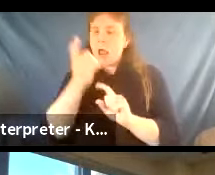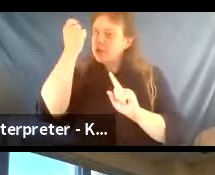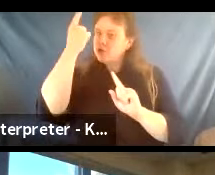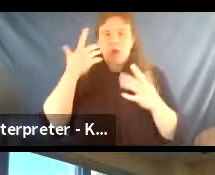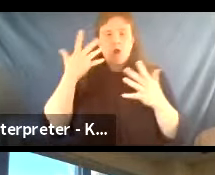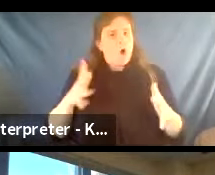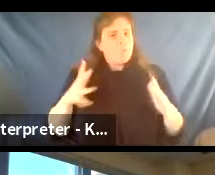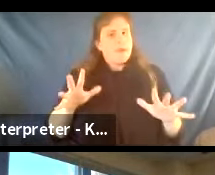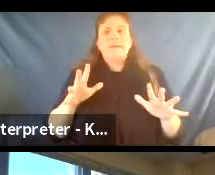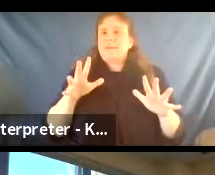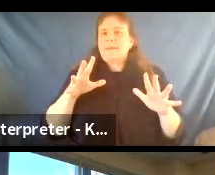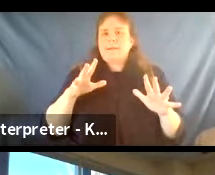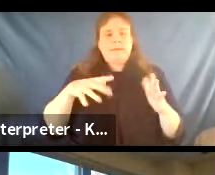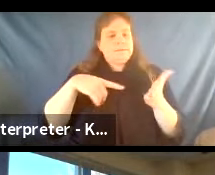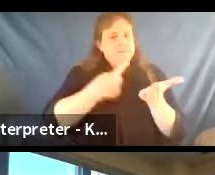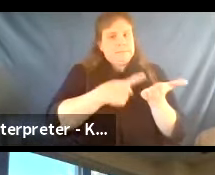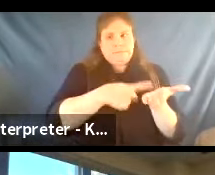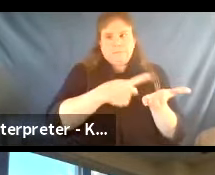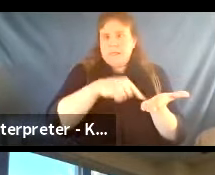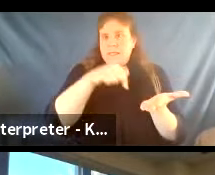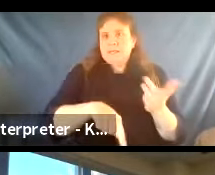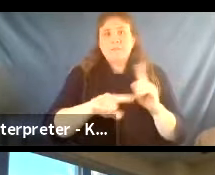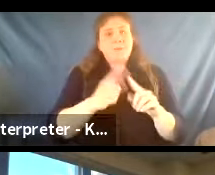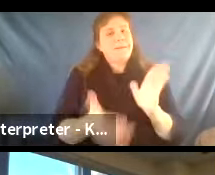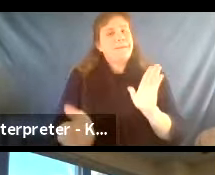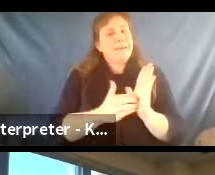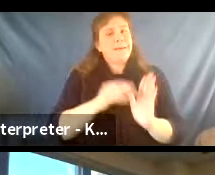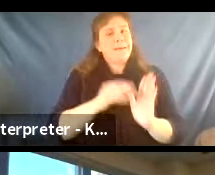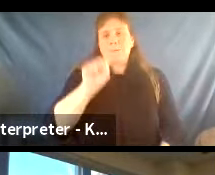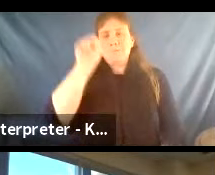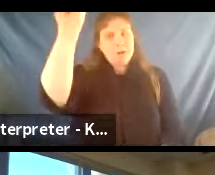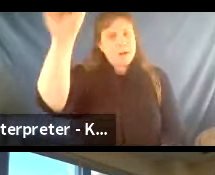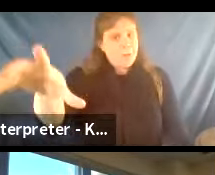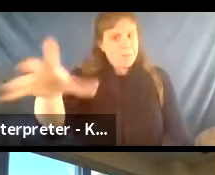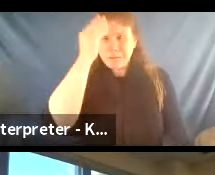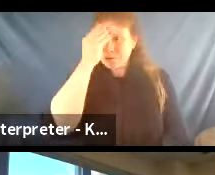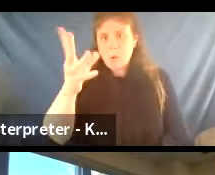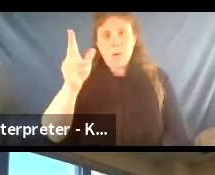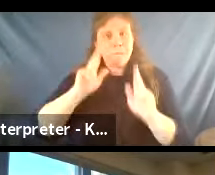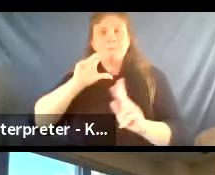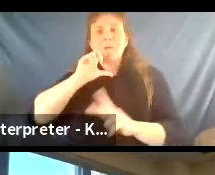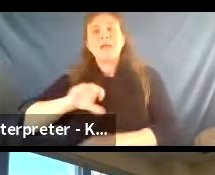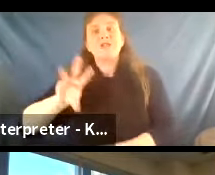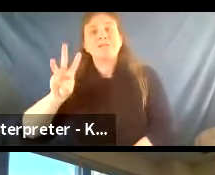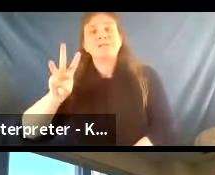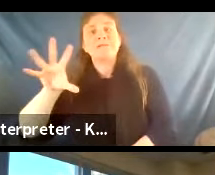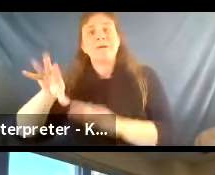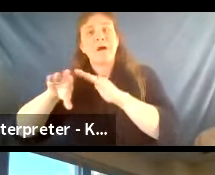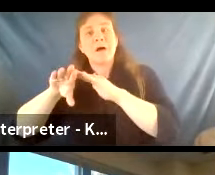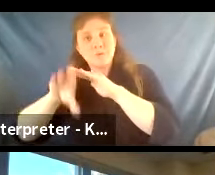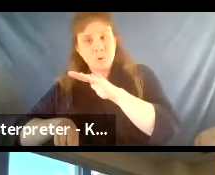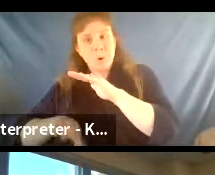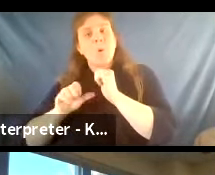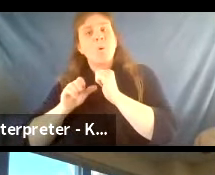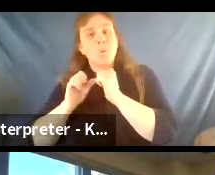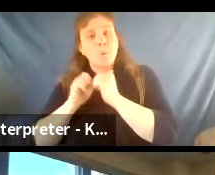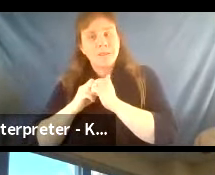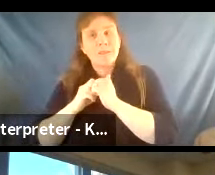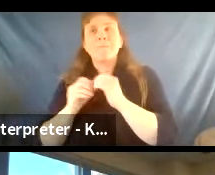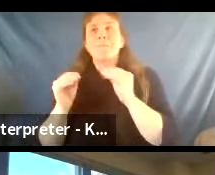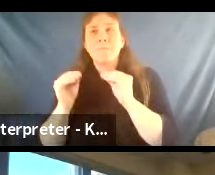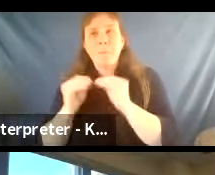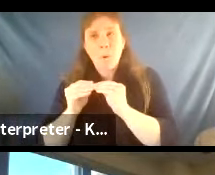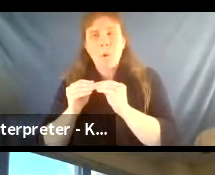already, but I'm just going to say it again. We feel that people under 65 who are at greater risk of dying from